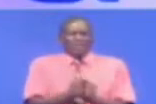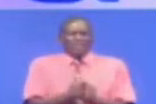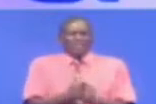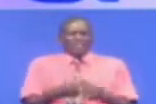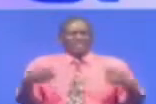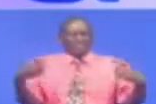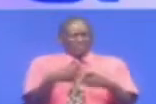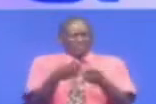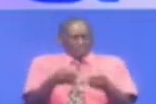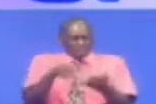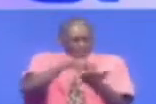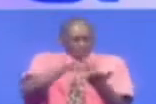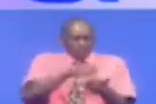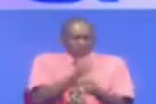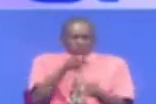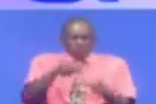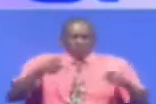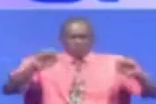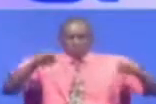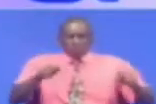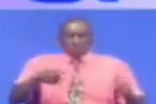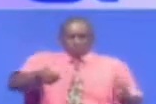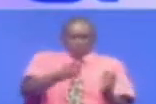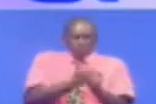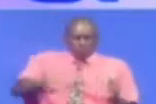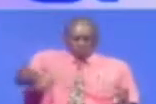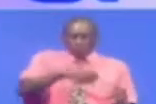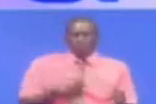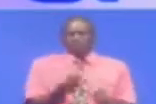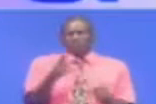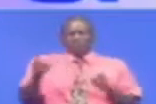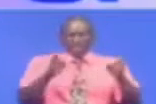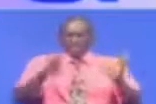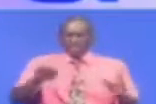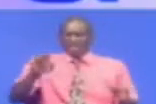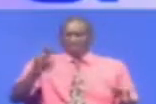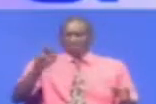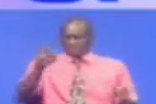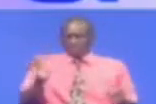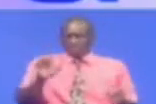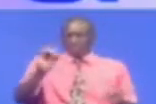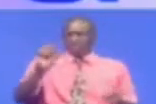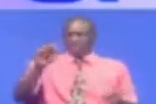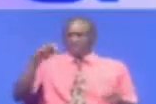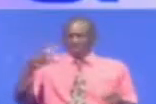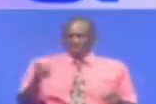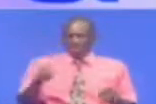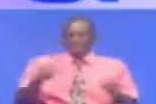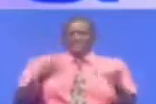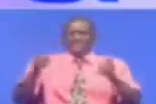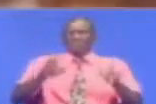it possible. With us, we have two directors, Louis Otieno, you can just wave, he's the director of NMG,